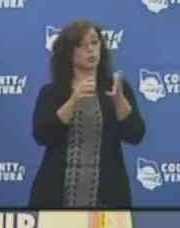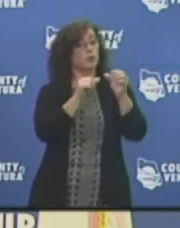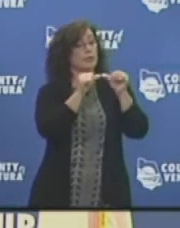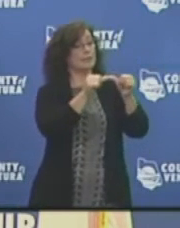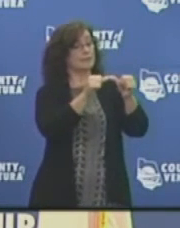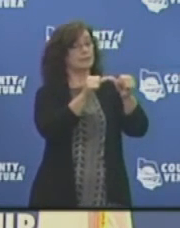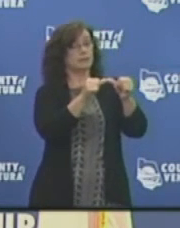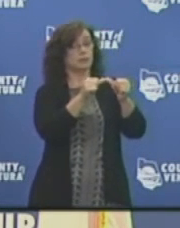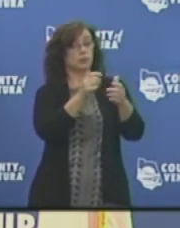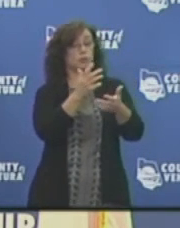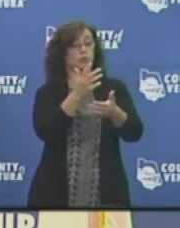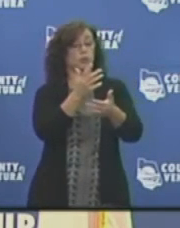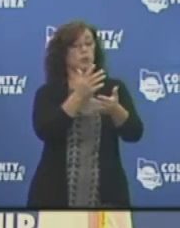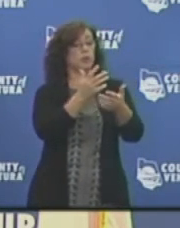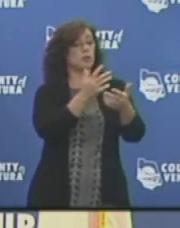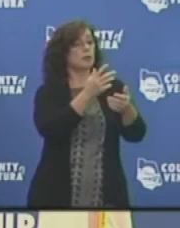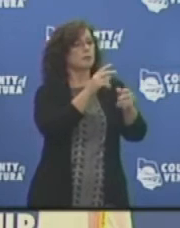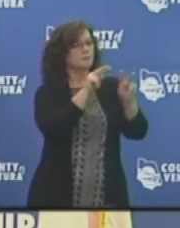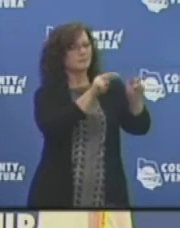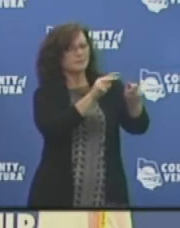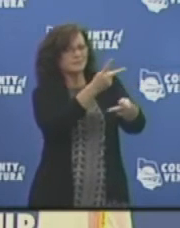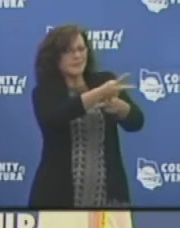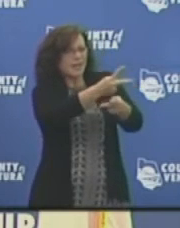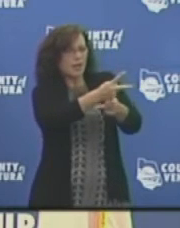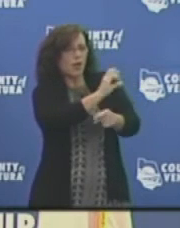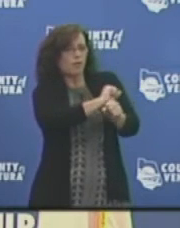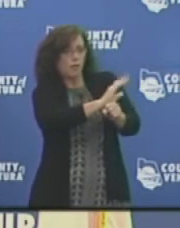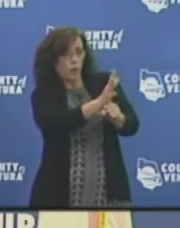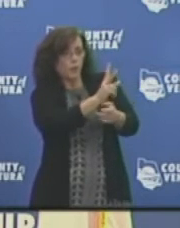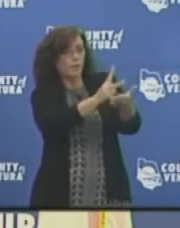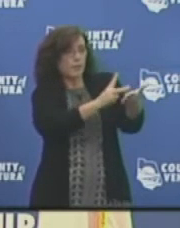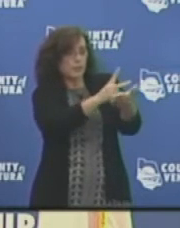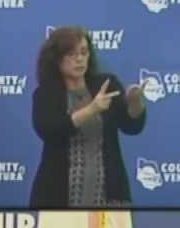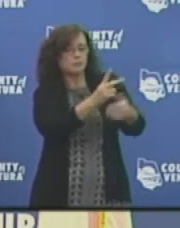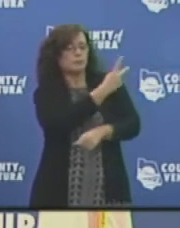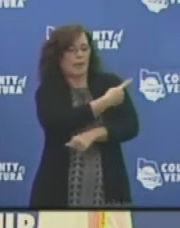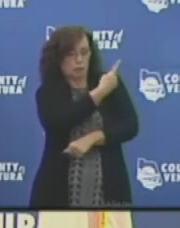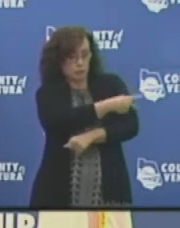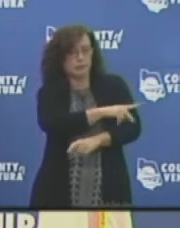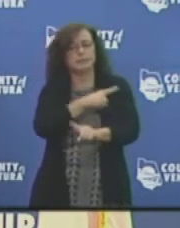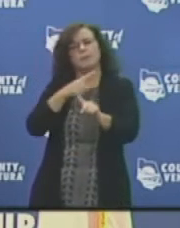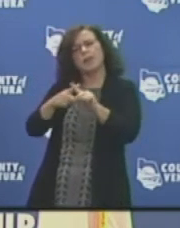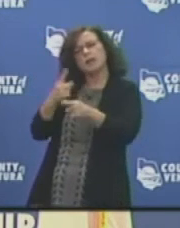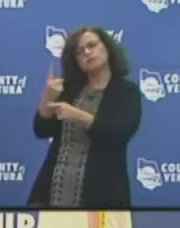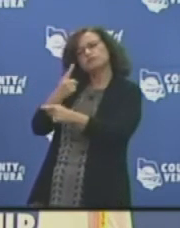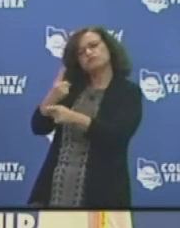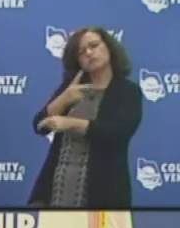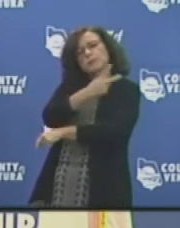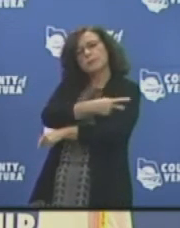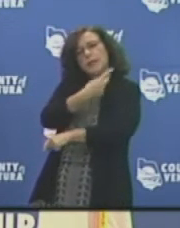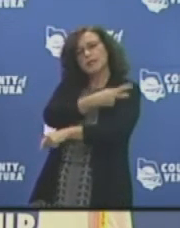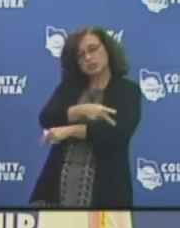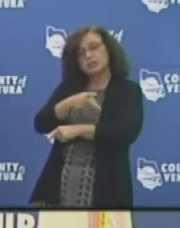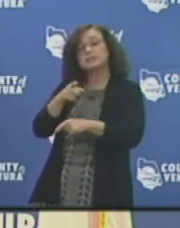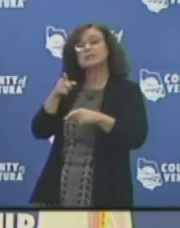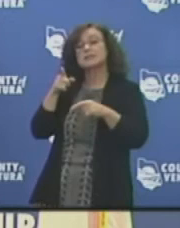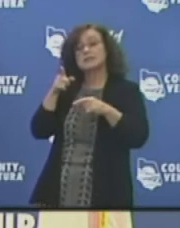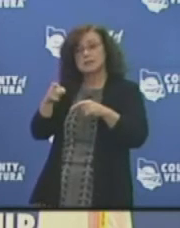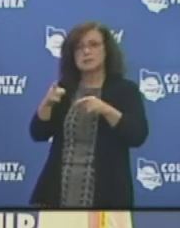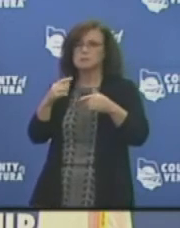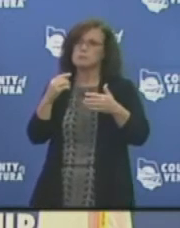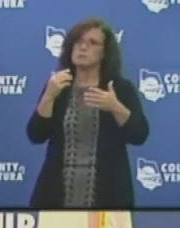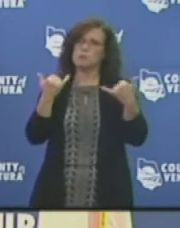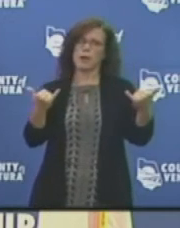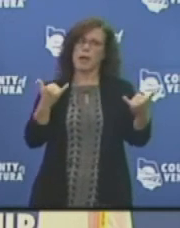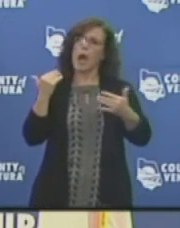capacity. And we've done a great job of building capacity in all of our local hospitals, but it's not infinite.